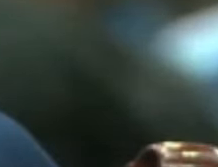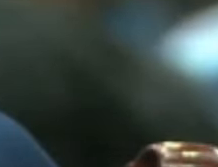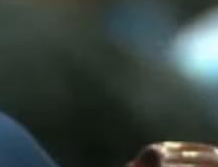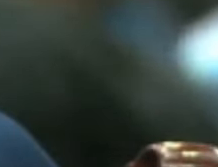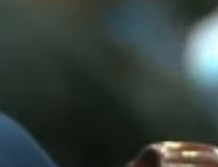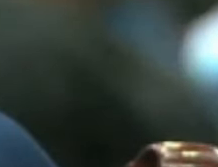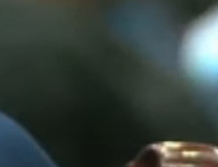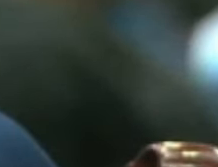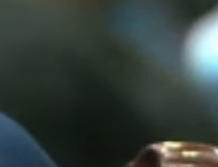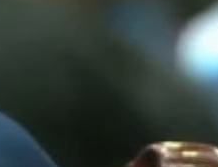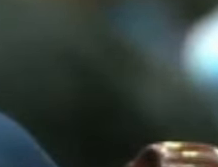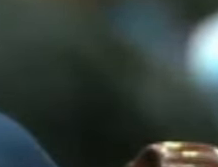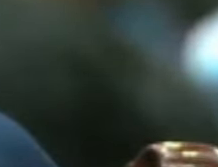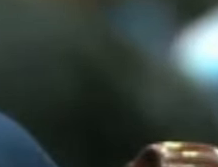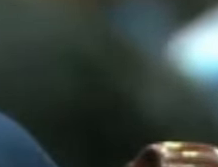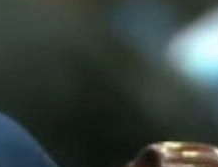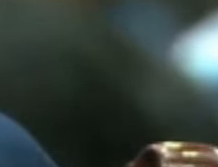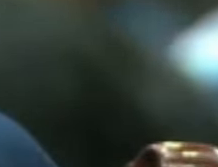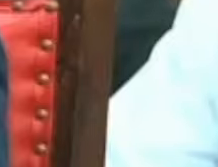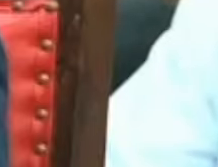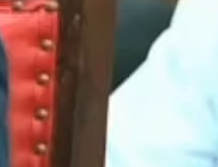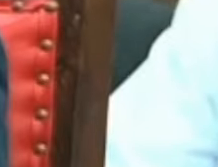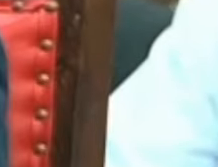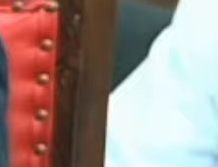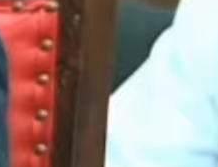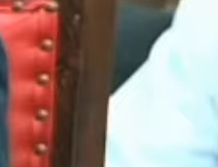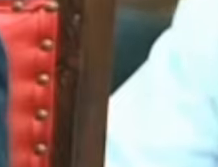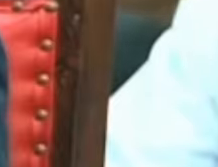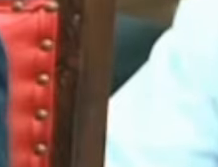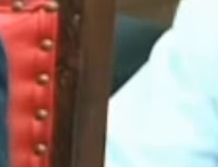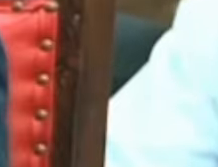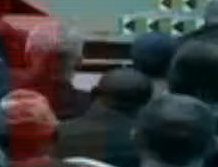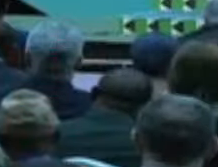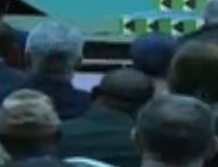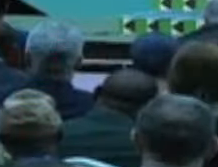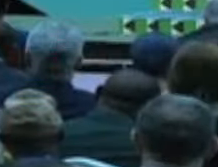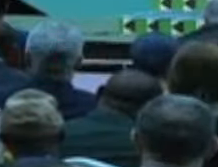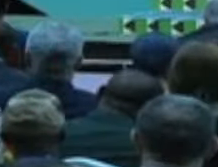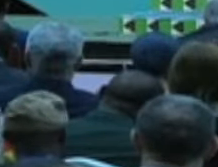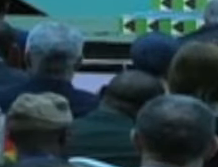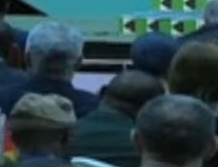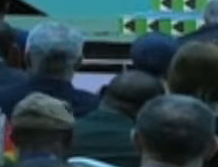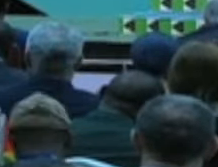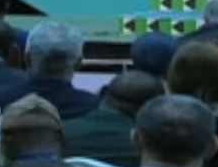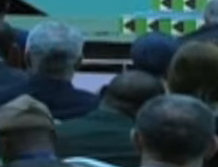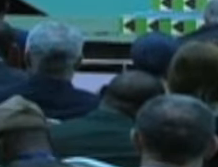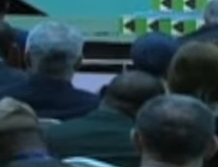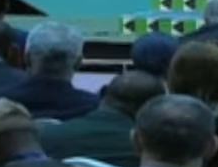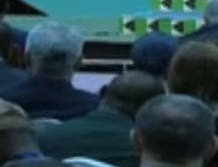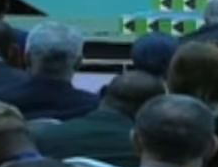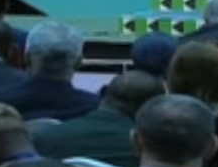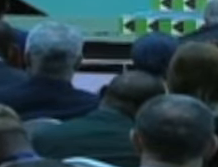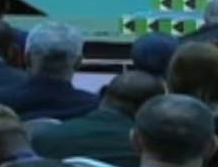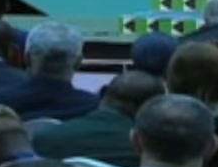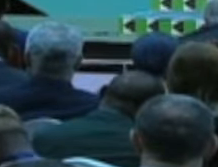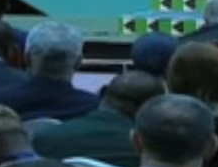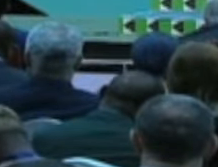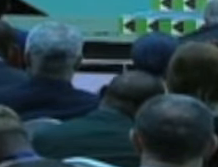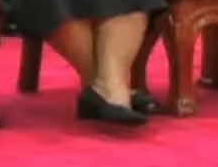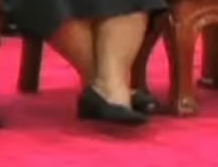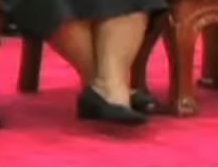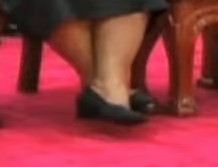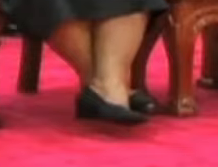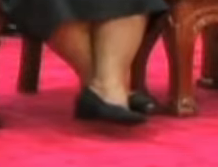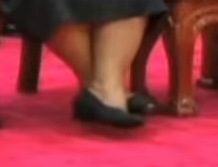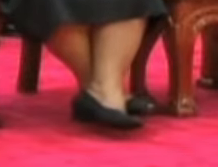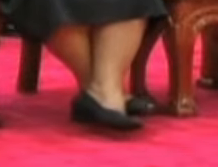we are suffering the most. Review loan rates for Africa. President Ruto asks lenders to reconsider